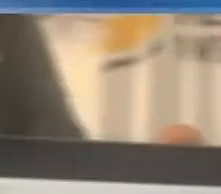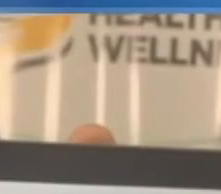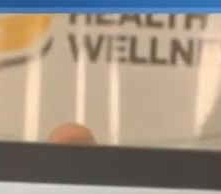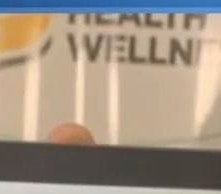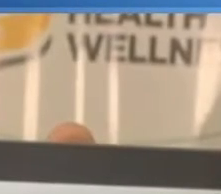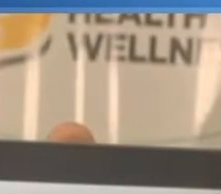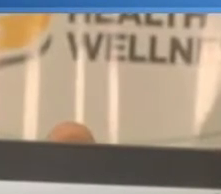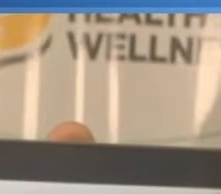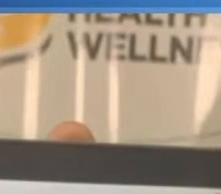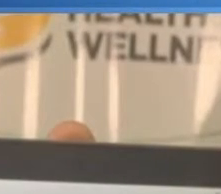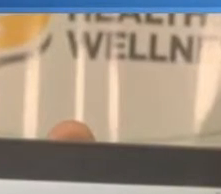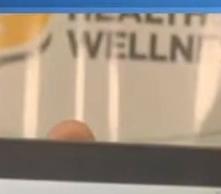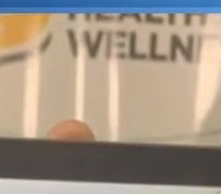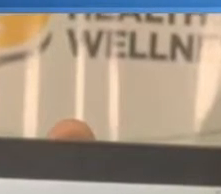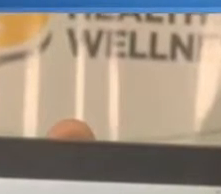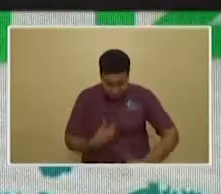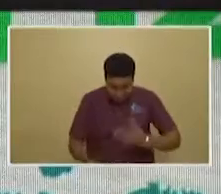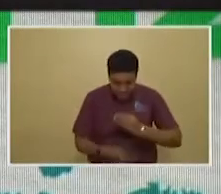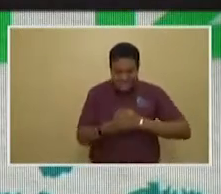the vaccine.